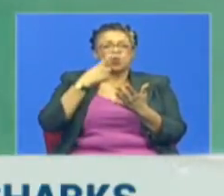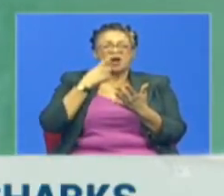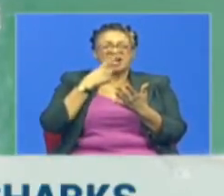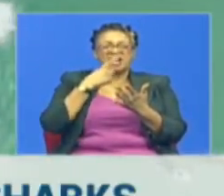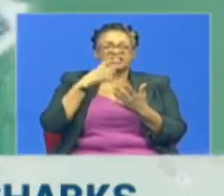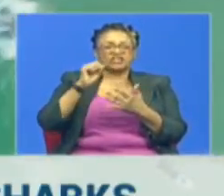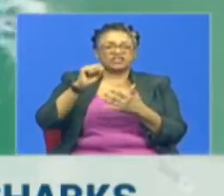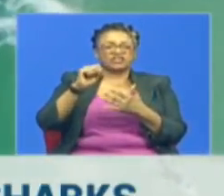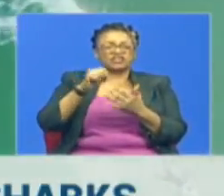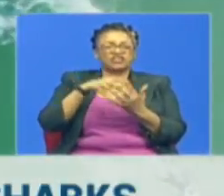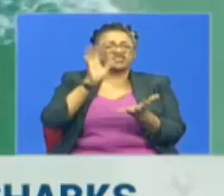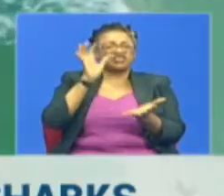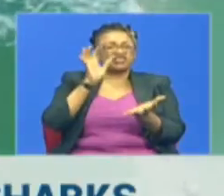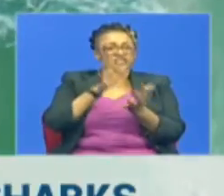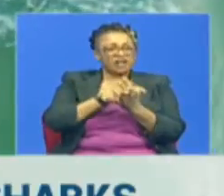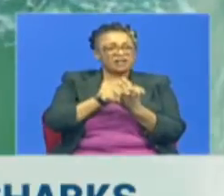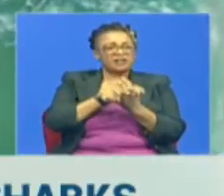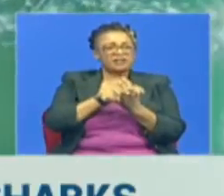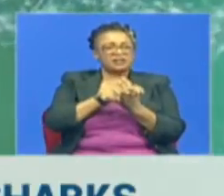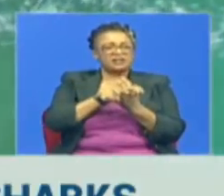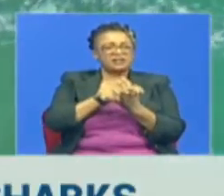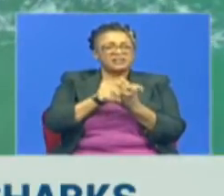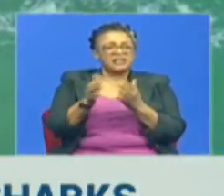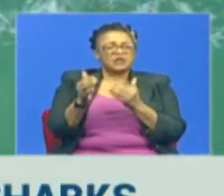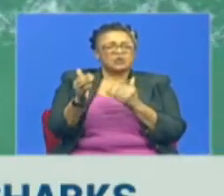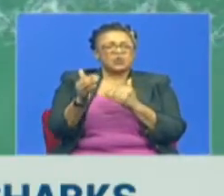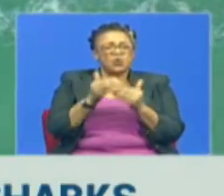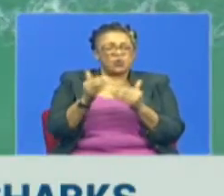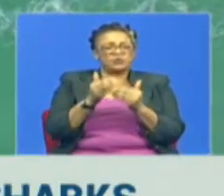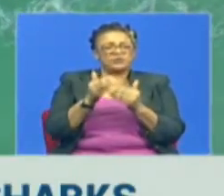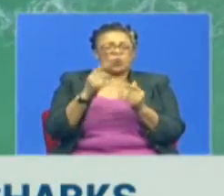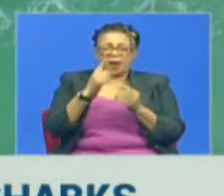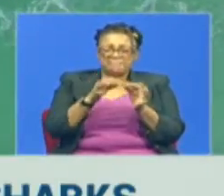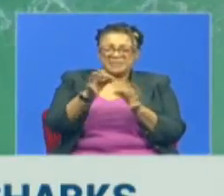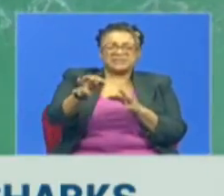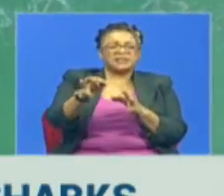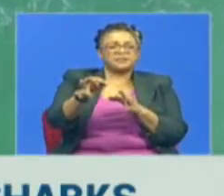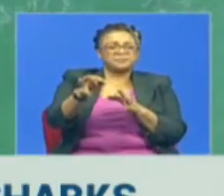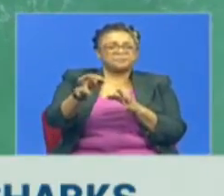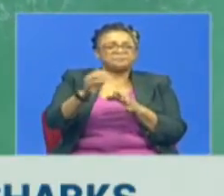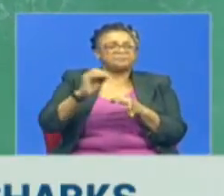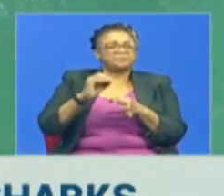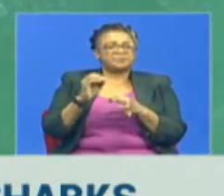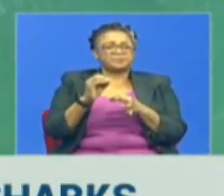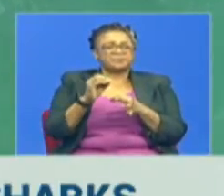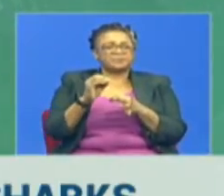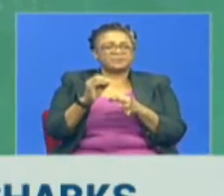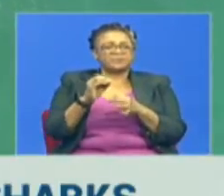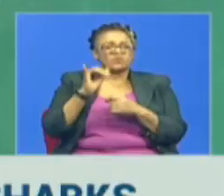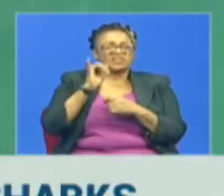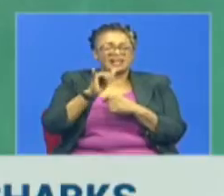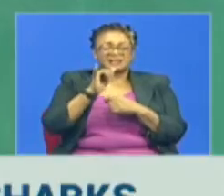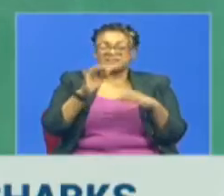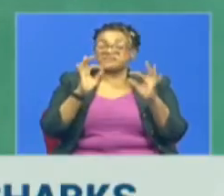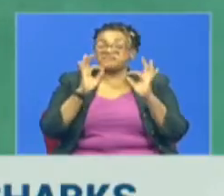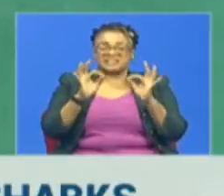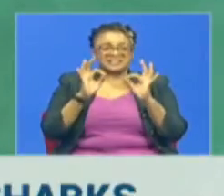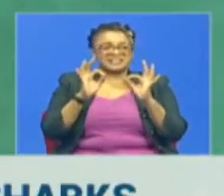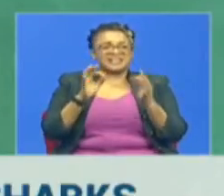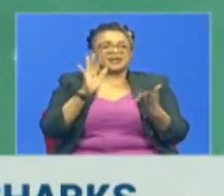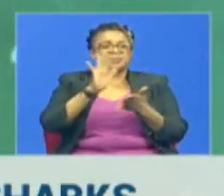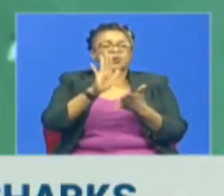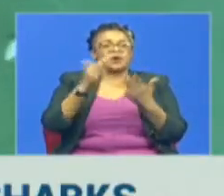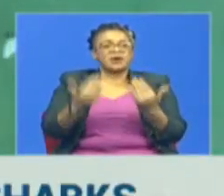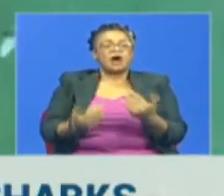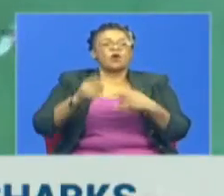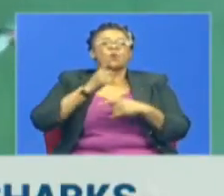swimming right close to them, not even a meter away. Absolutely fascinating. Authorities there have now